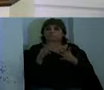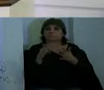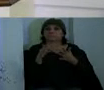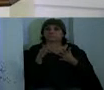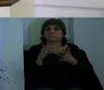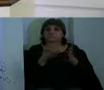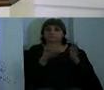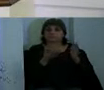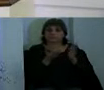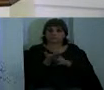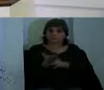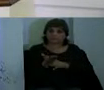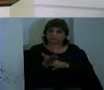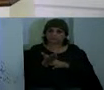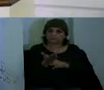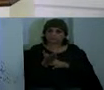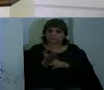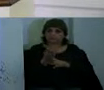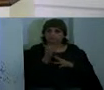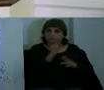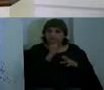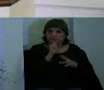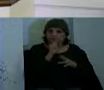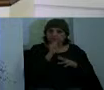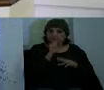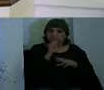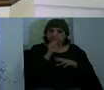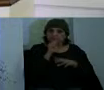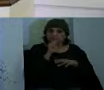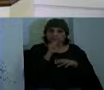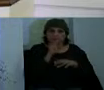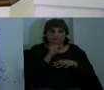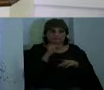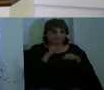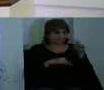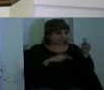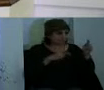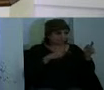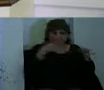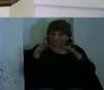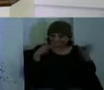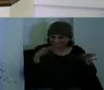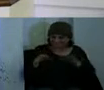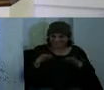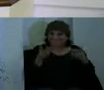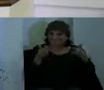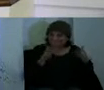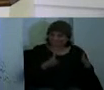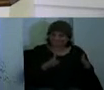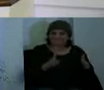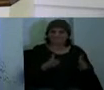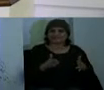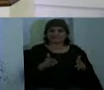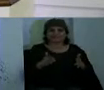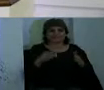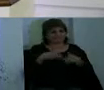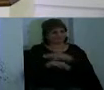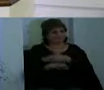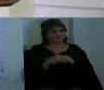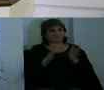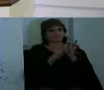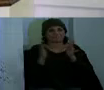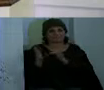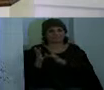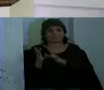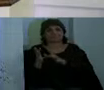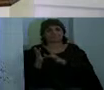supernatural means, we got Jesus. The story of Luke 1:35 and Matthew 1:18 reads,